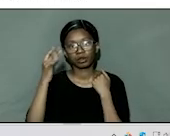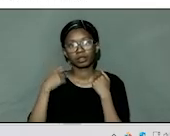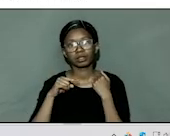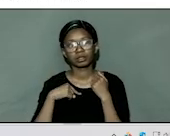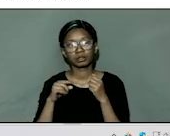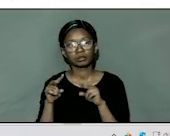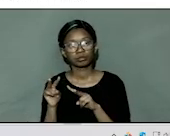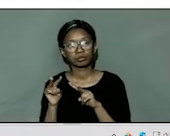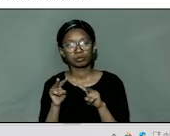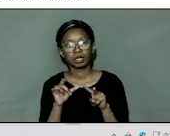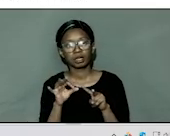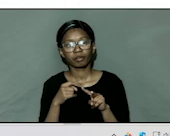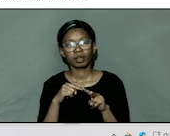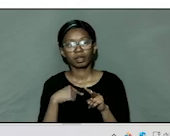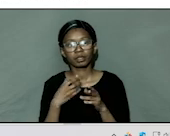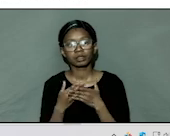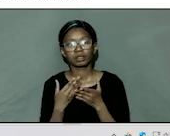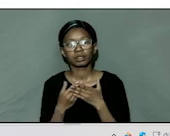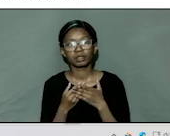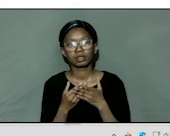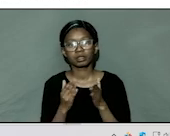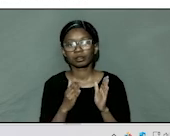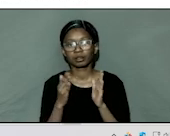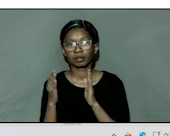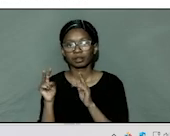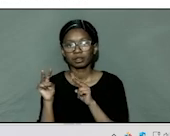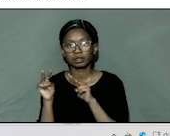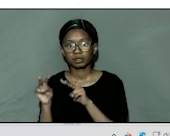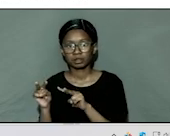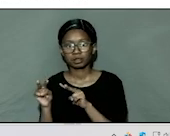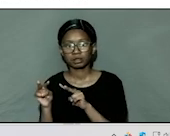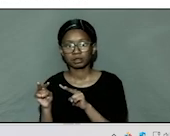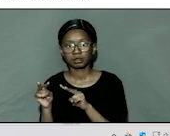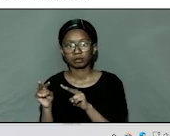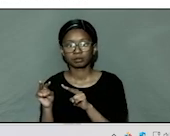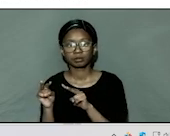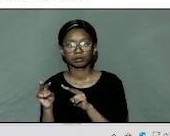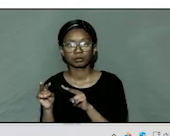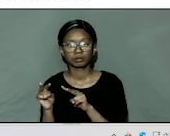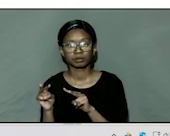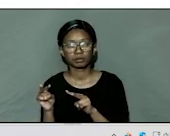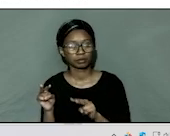we can just move to the board, I quickly need to show you something.